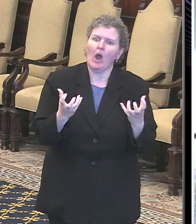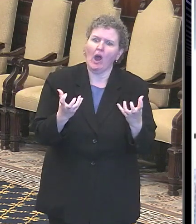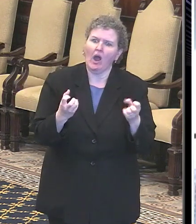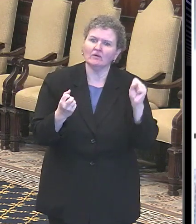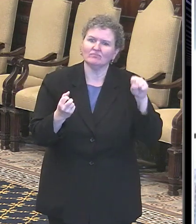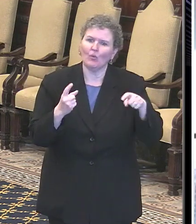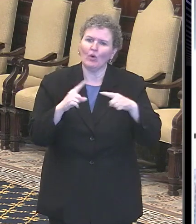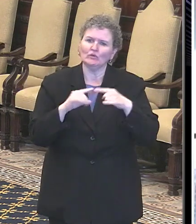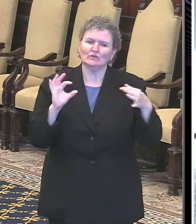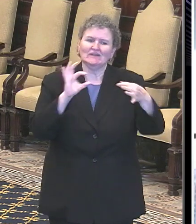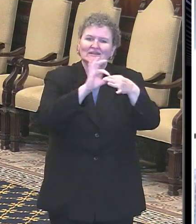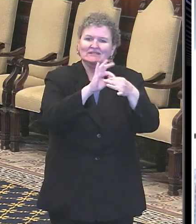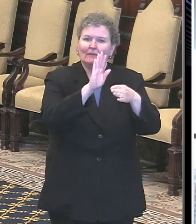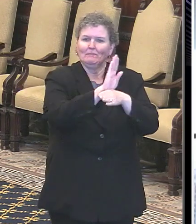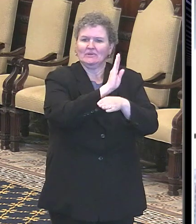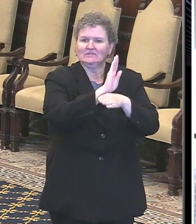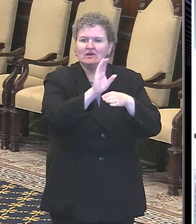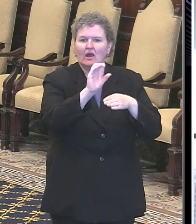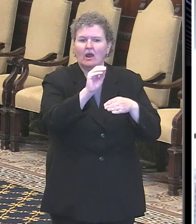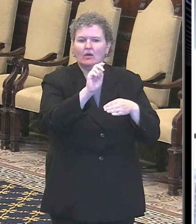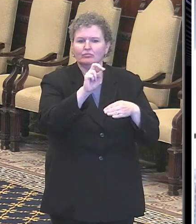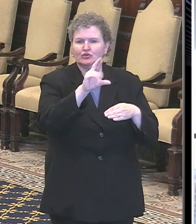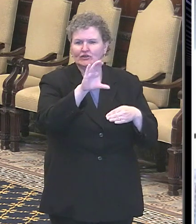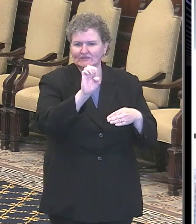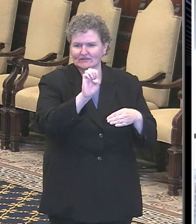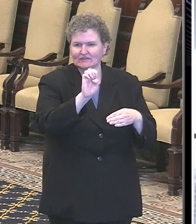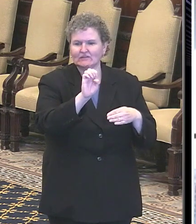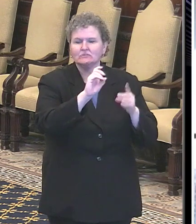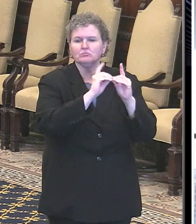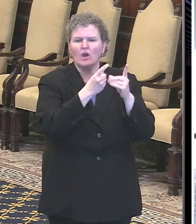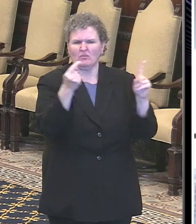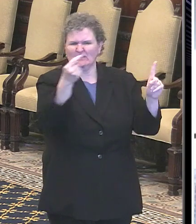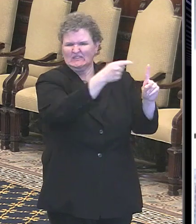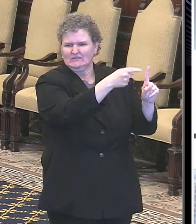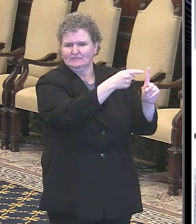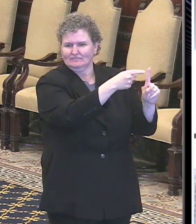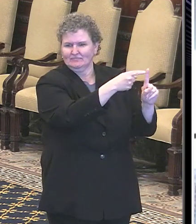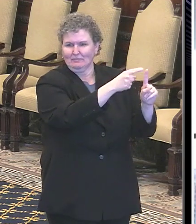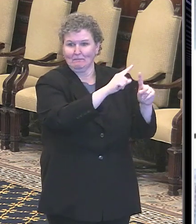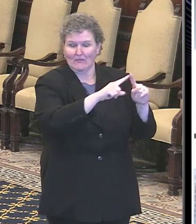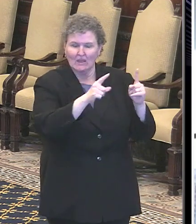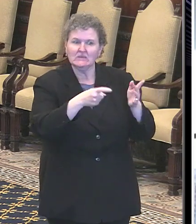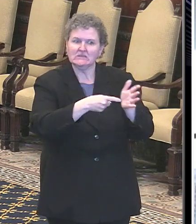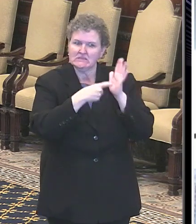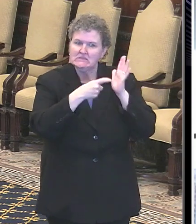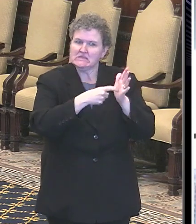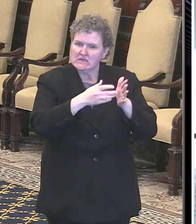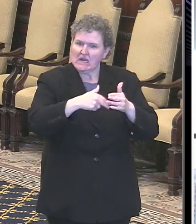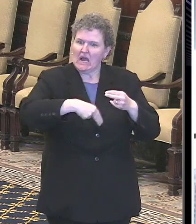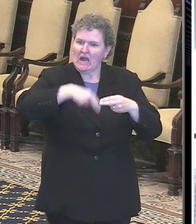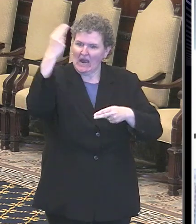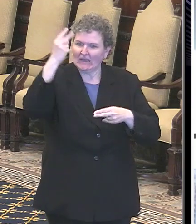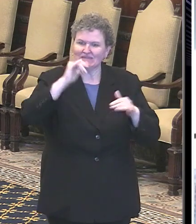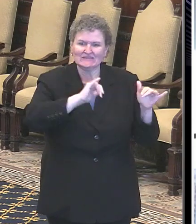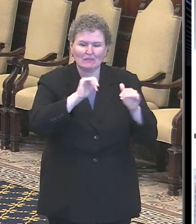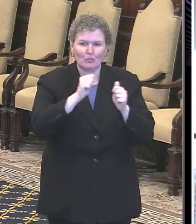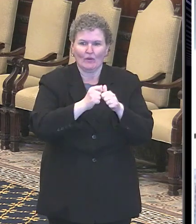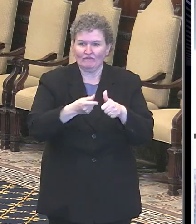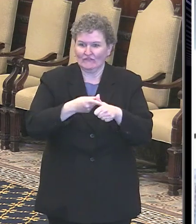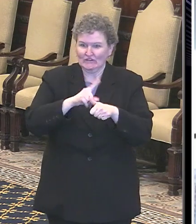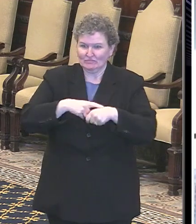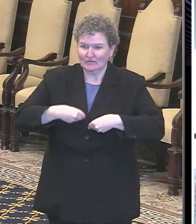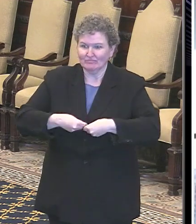who's tracking that more directly. But absolutely, the demand was high, just as it was for the first round.